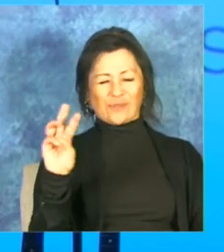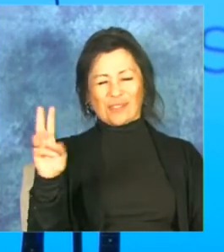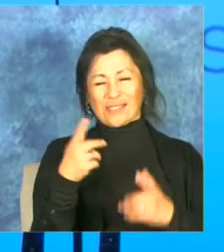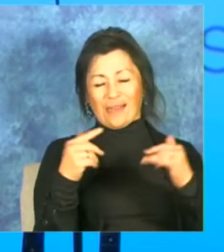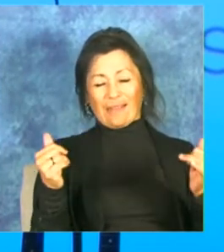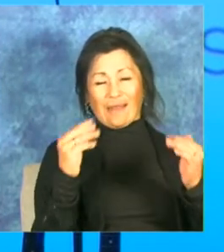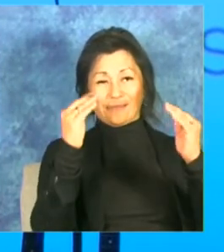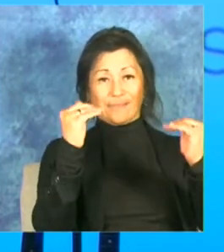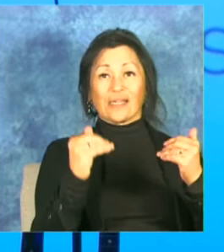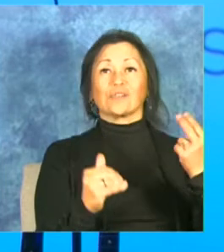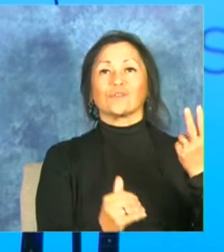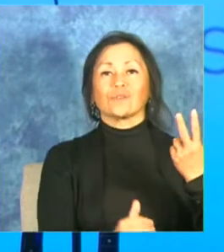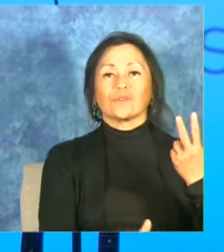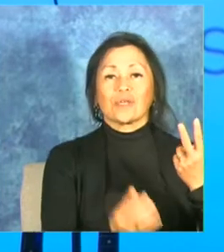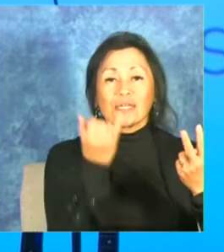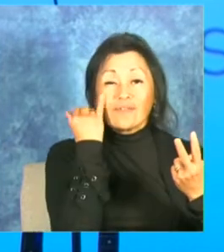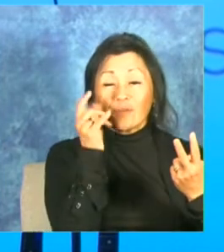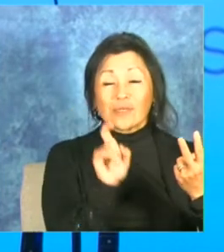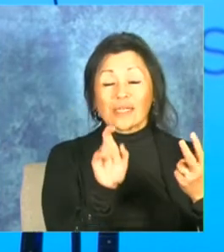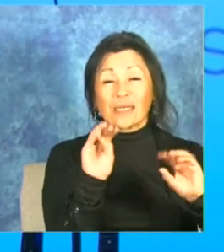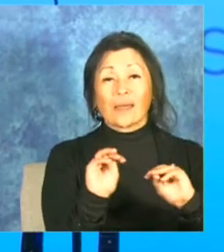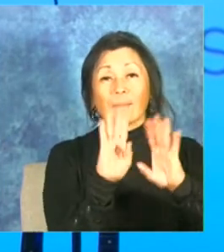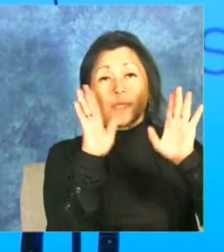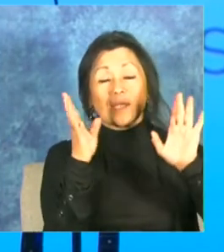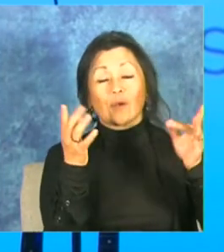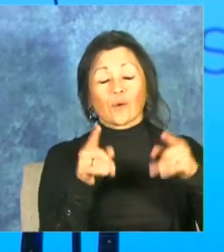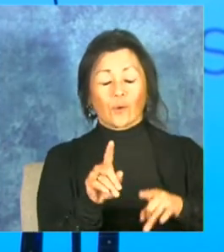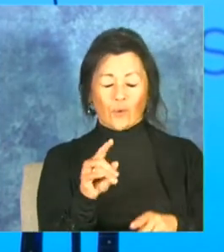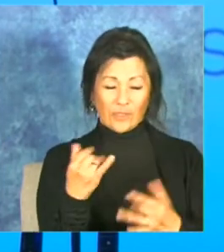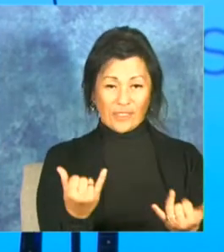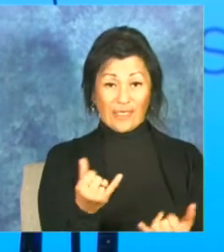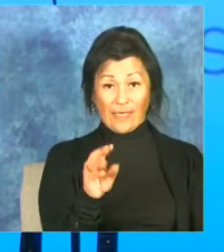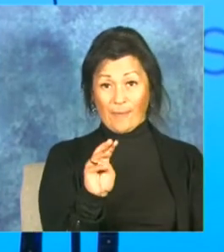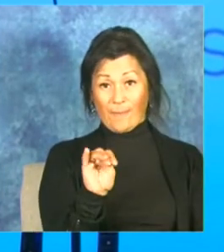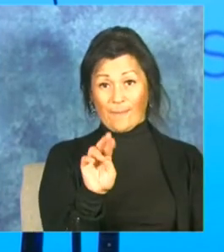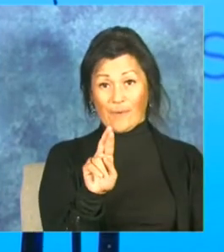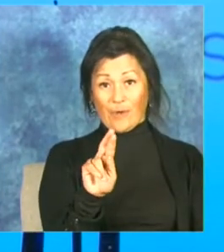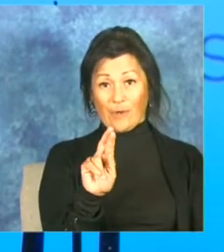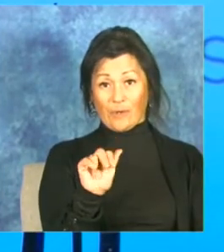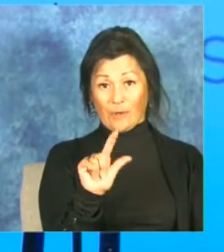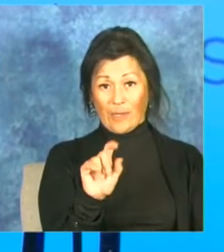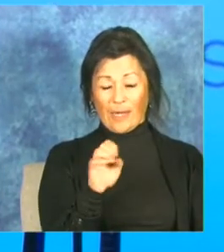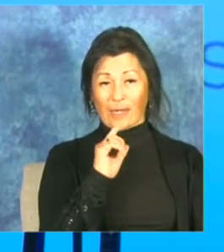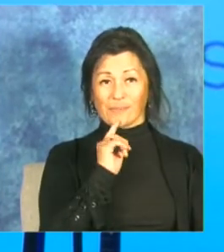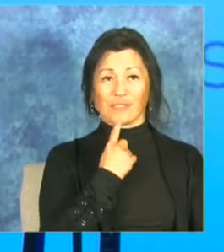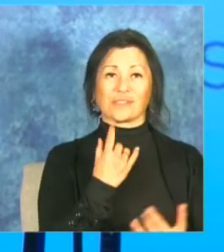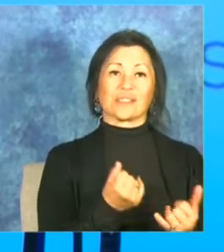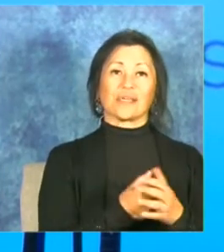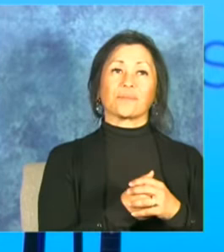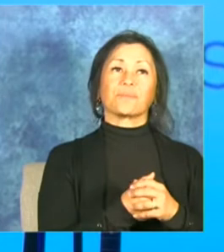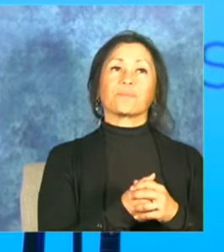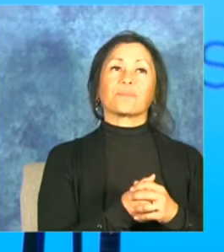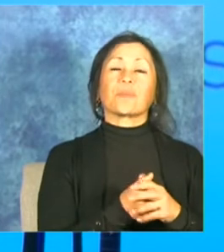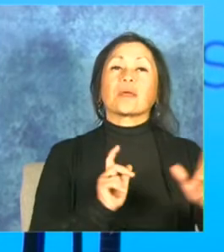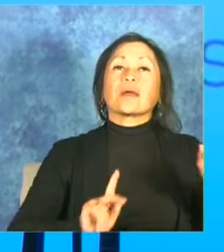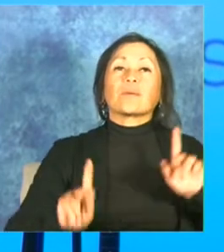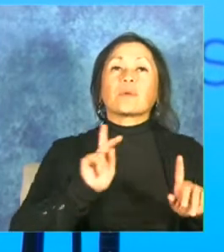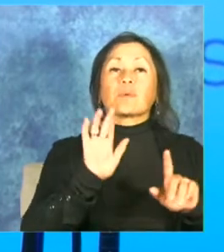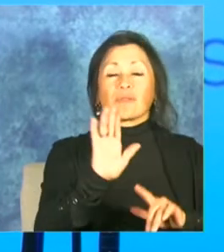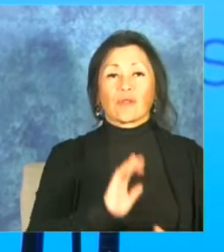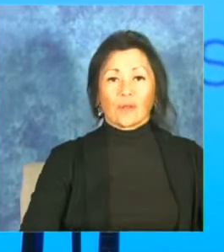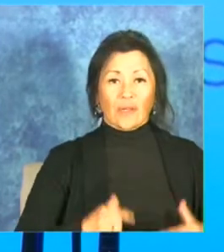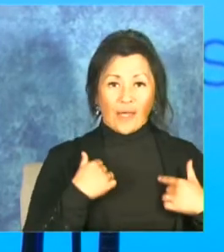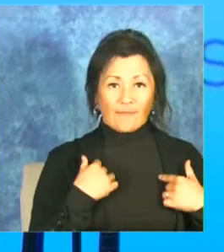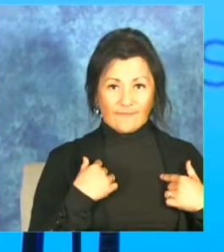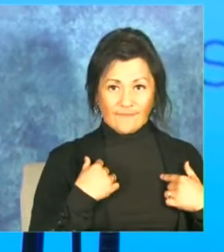down. Number two, if you need a miracle today, and I'm so serious with you today, people's